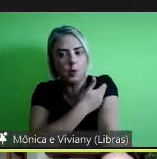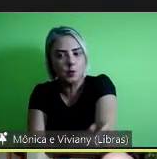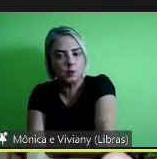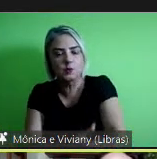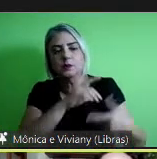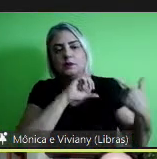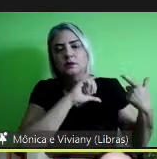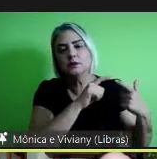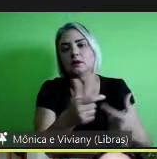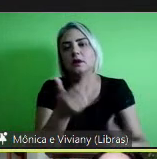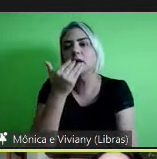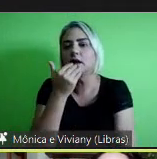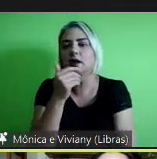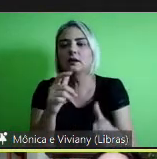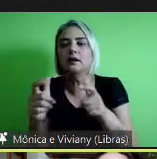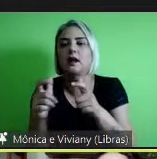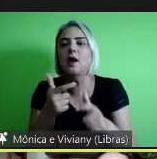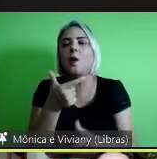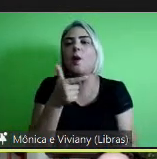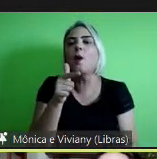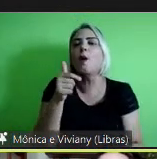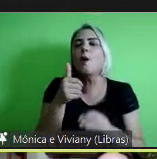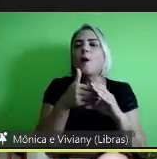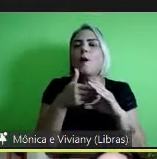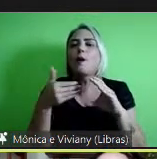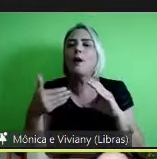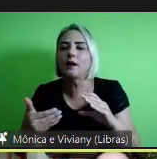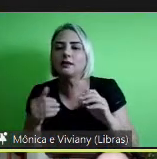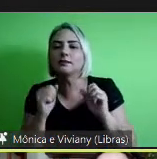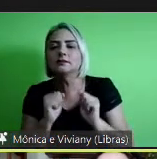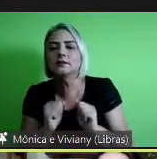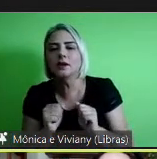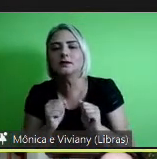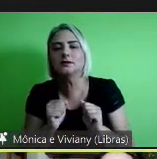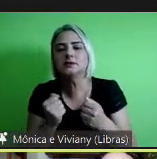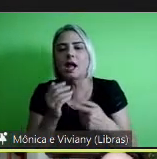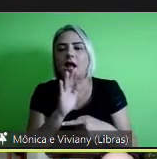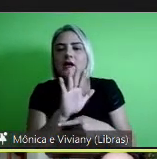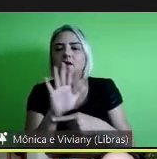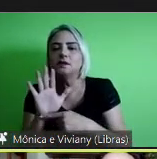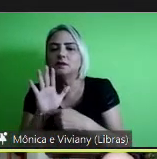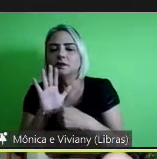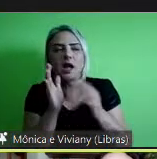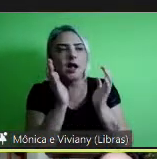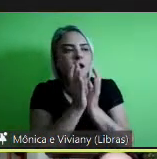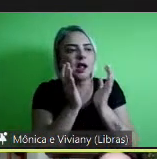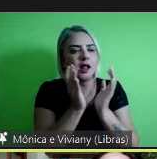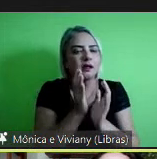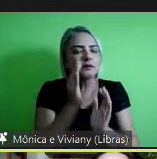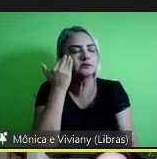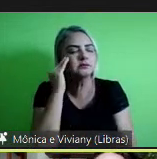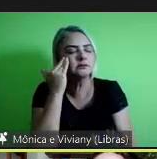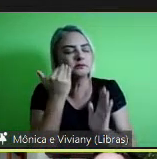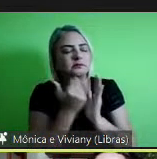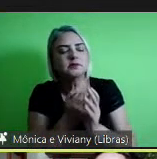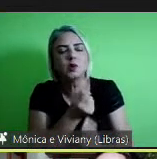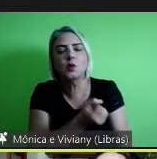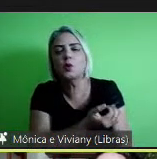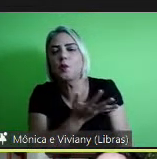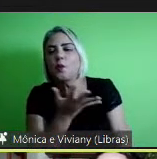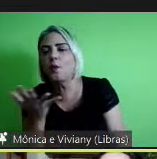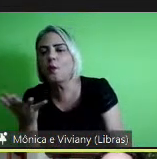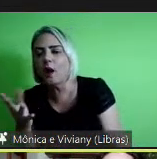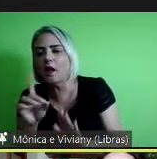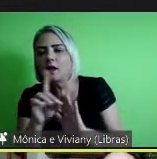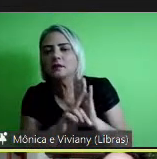as the habits and local traditions, food traditions that might help the team understand